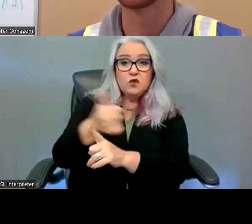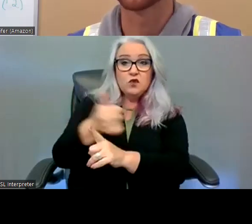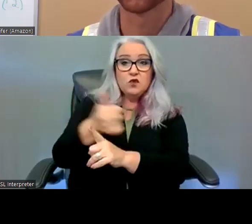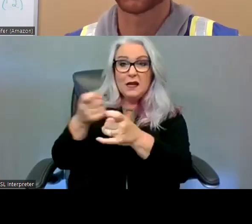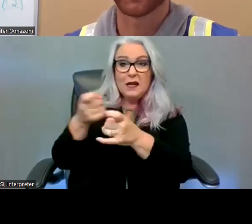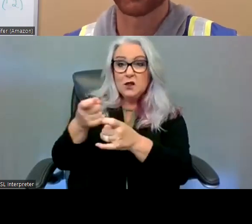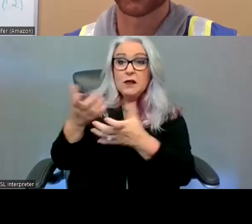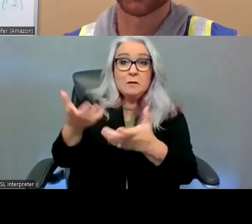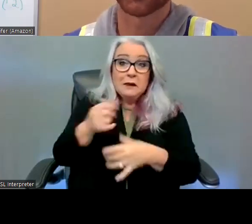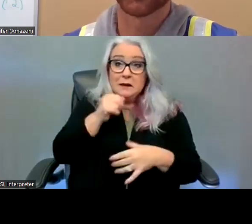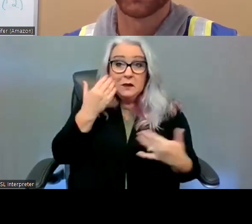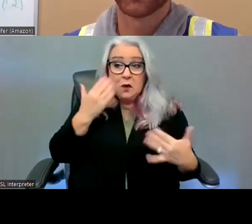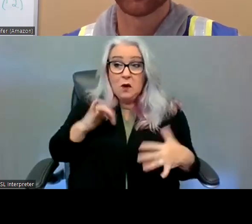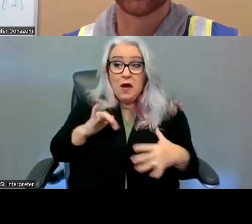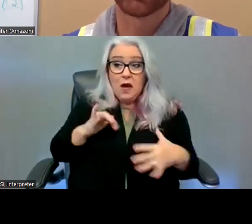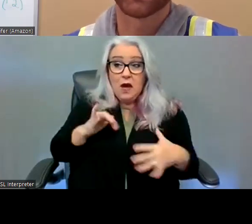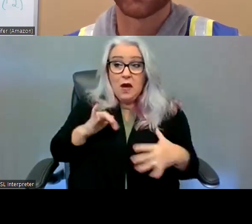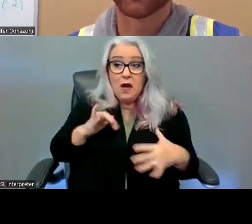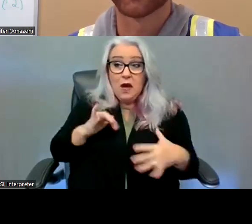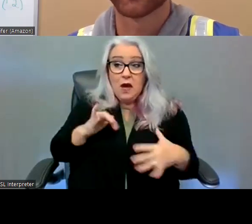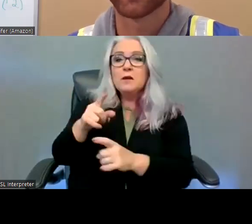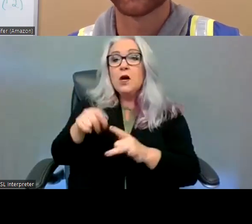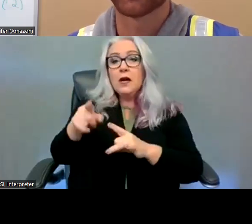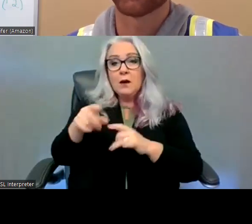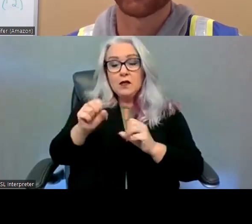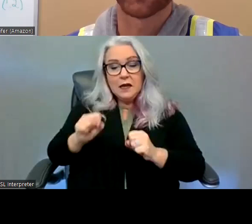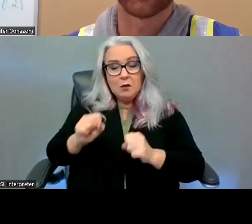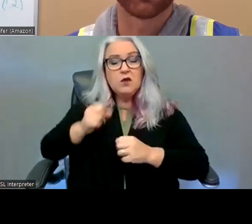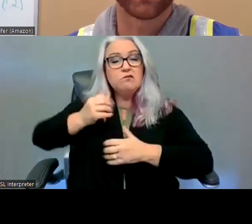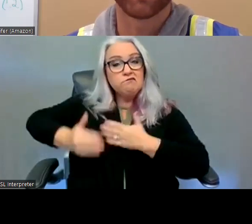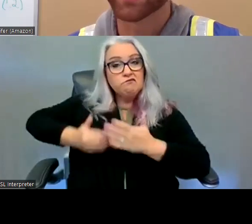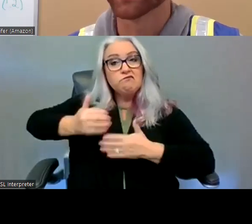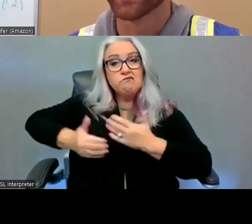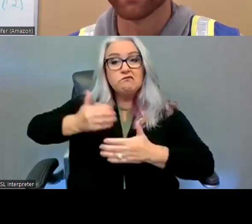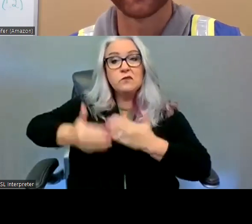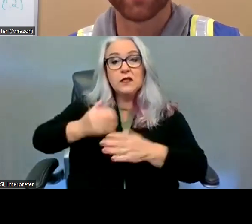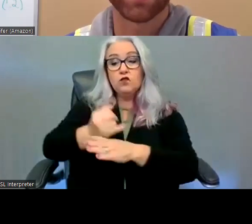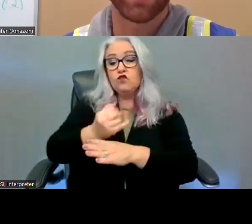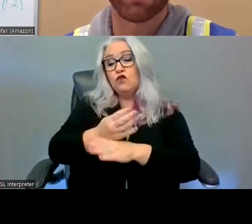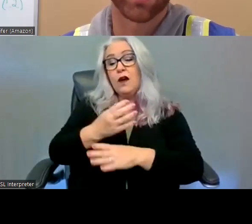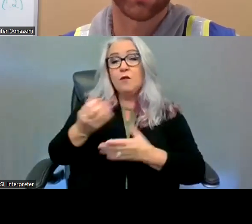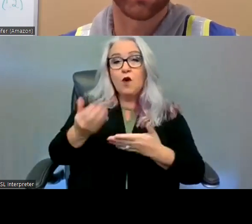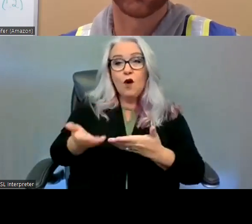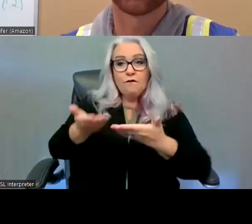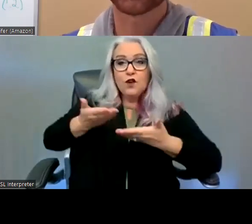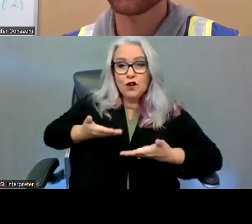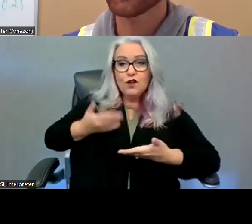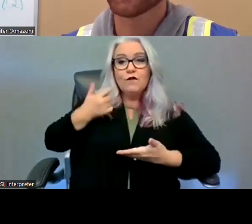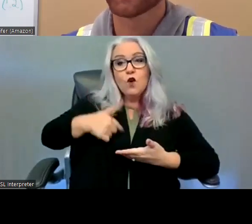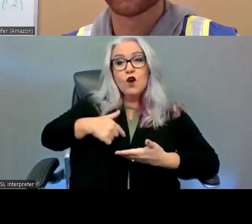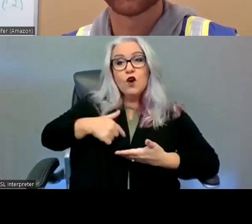go into for work. And I was able to go through the process and get a job offer for transportation management if that's something that I wanted to do.